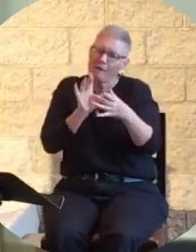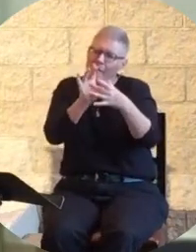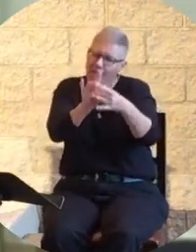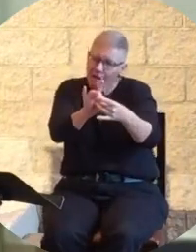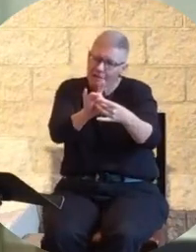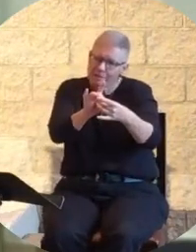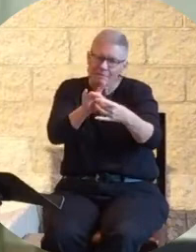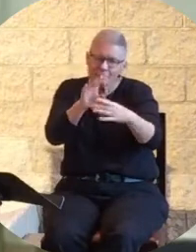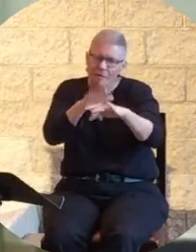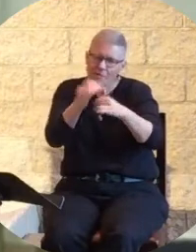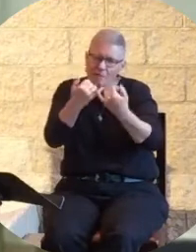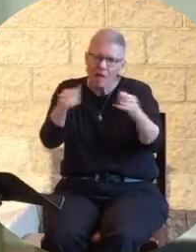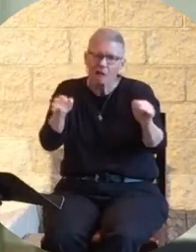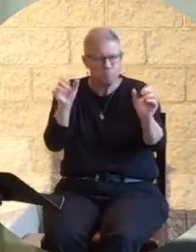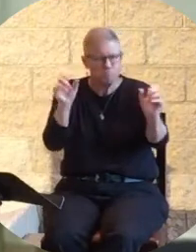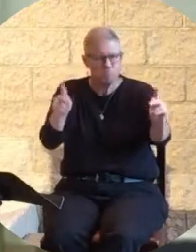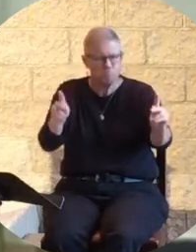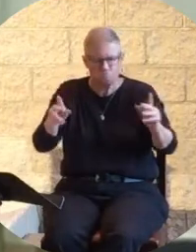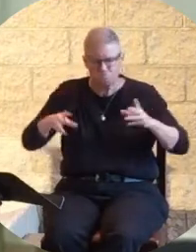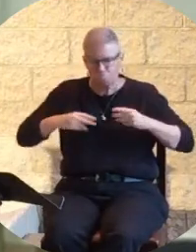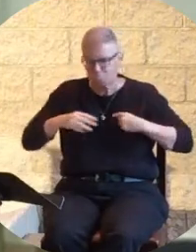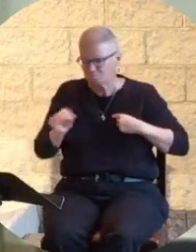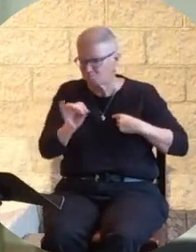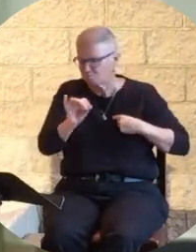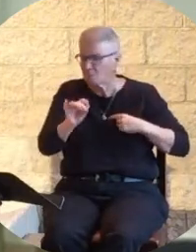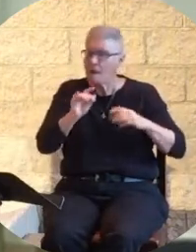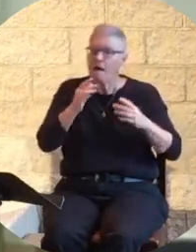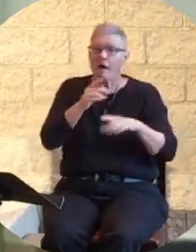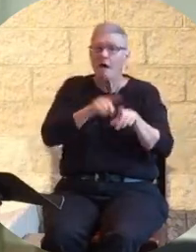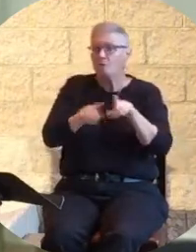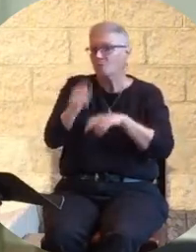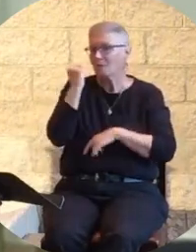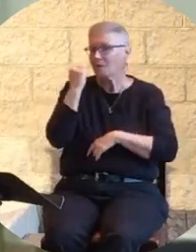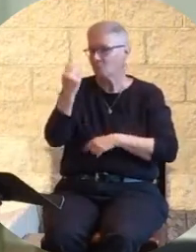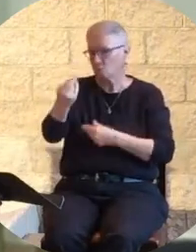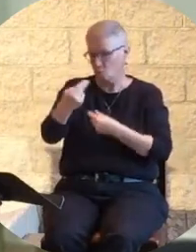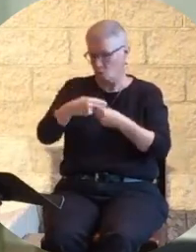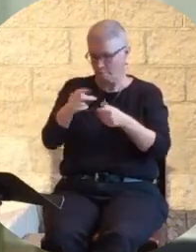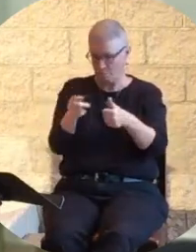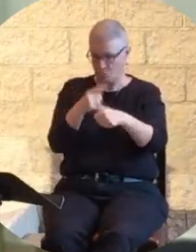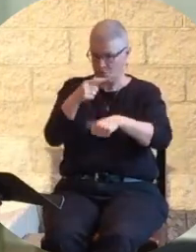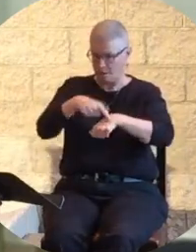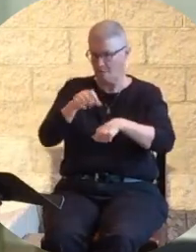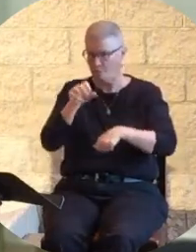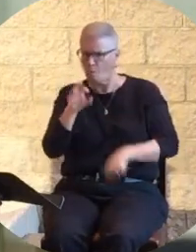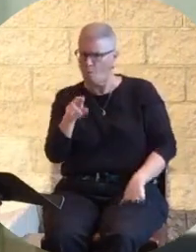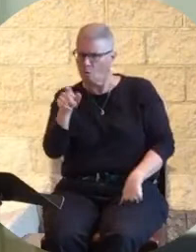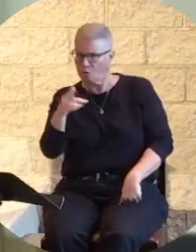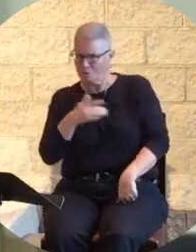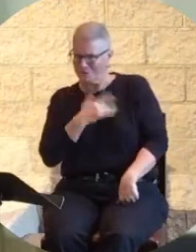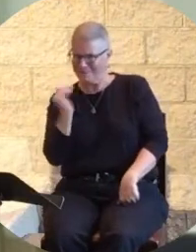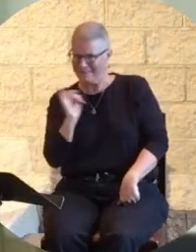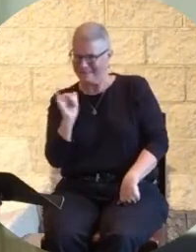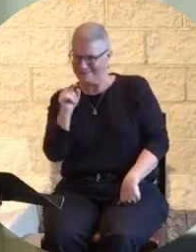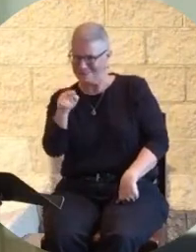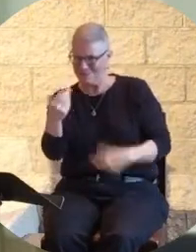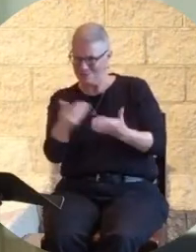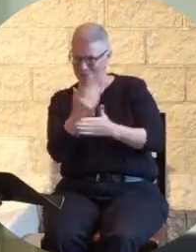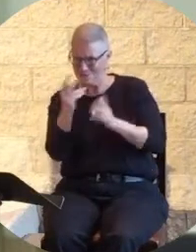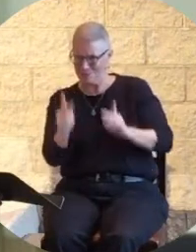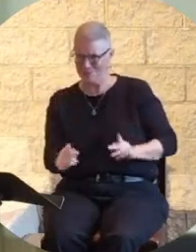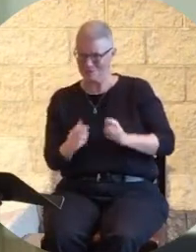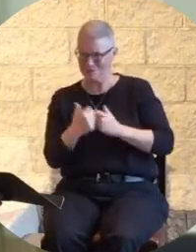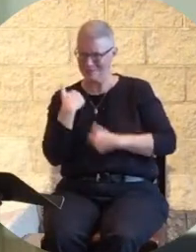here. And if you are here with us for the first time, or you feel like you're a new person with